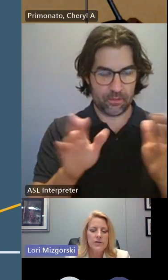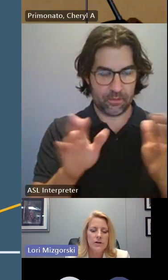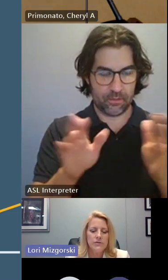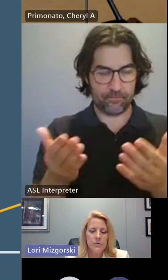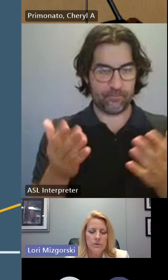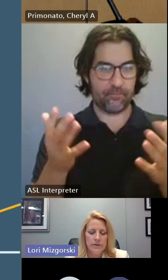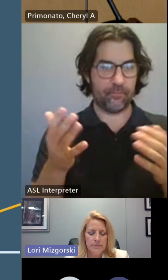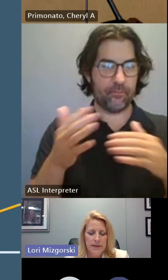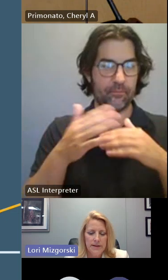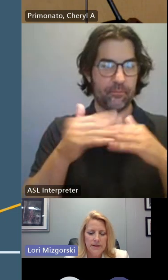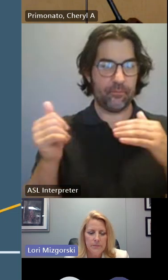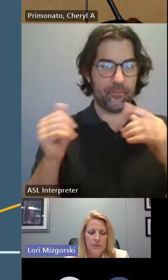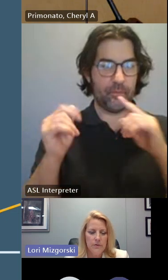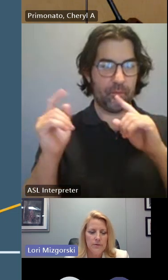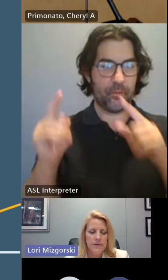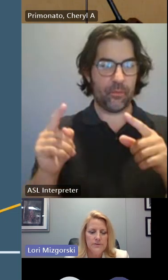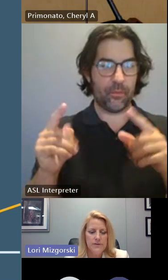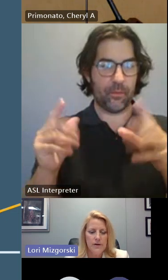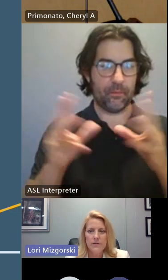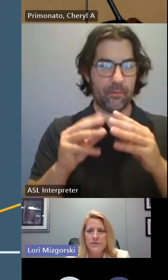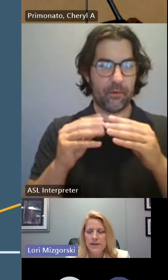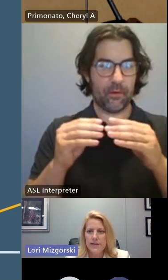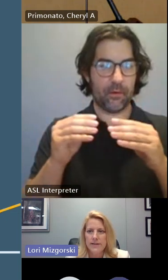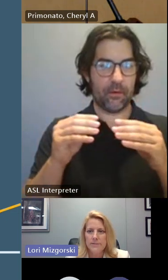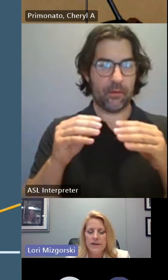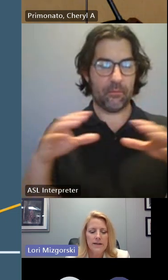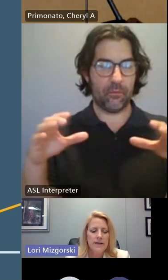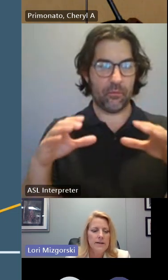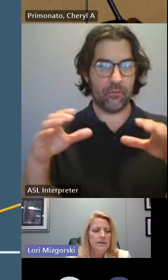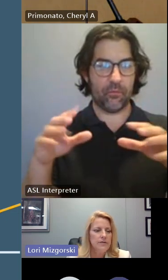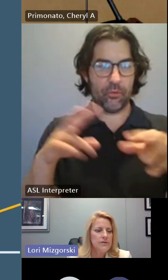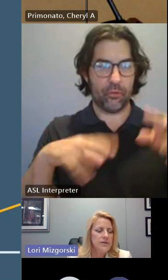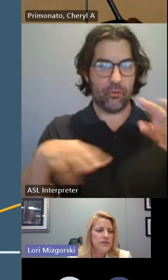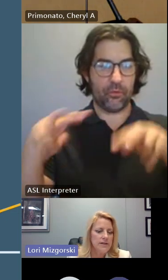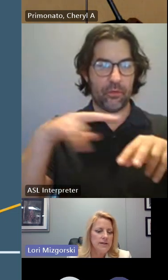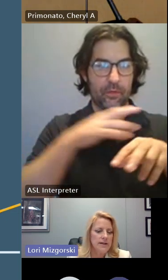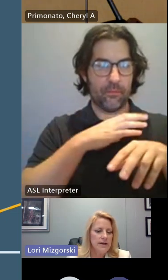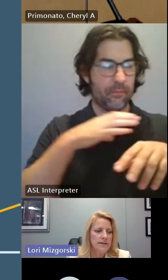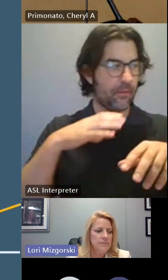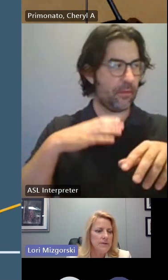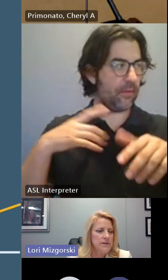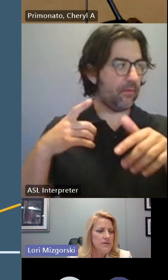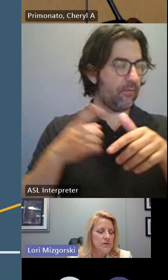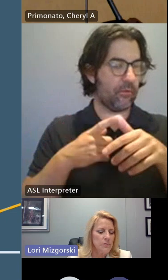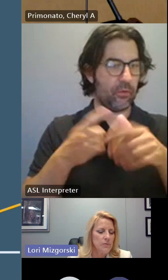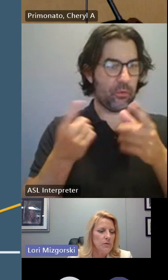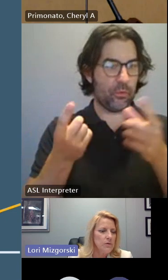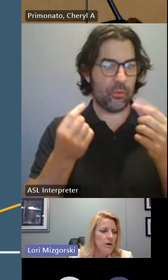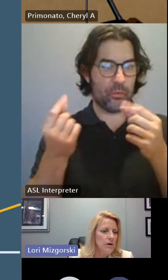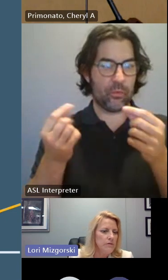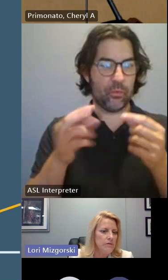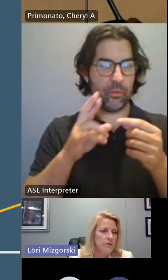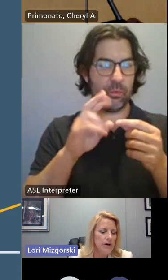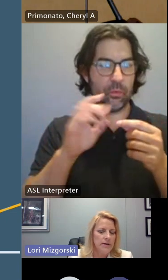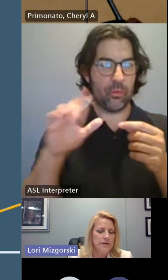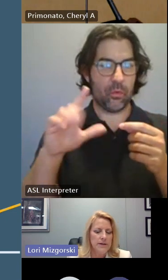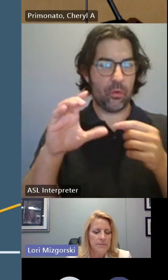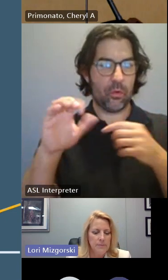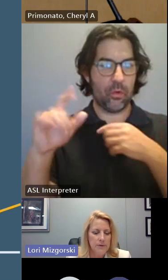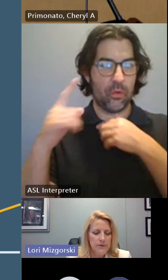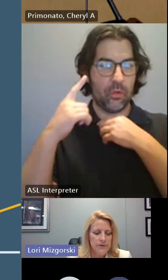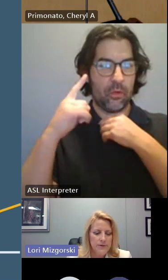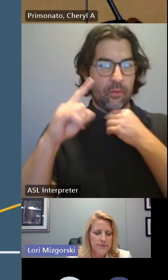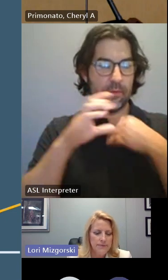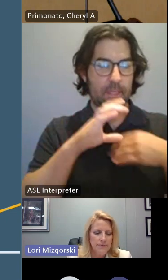I'd like to call to order the meeting of the Performance Oversight Committee. The first agenda item is a roll call for our